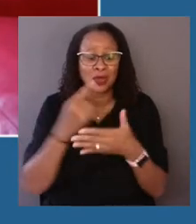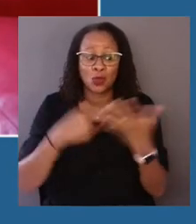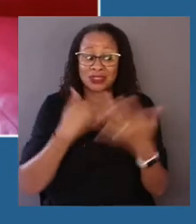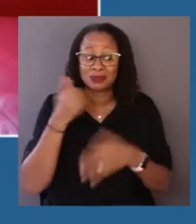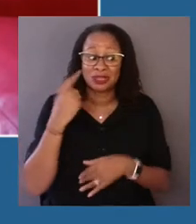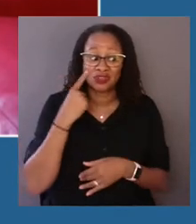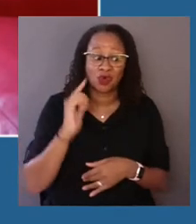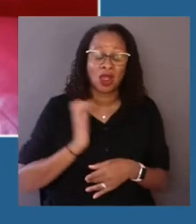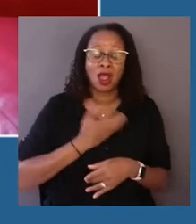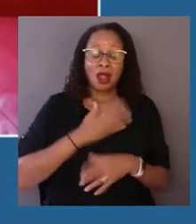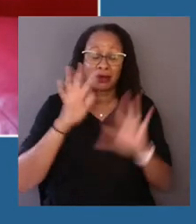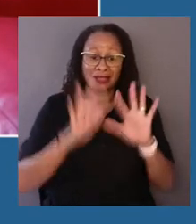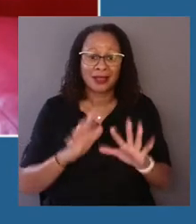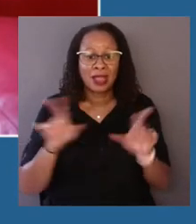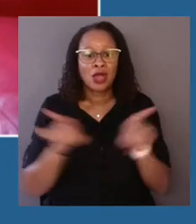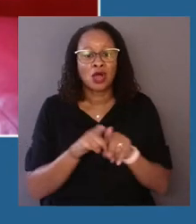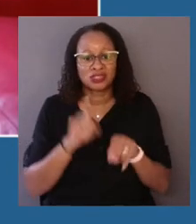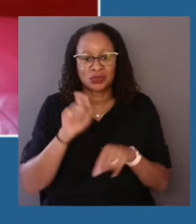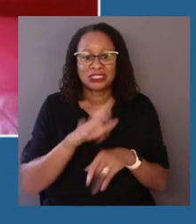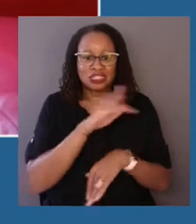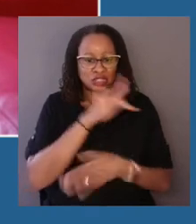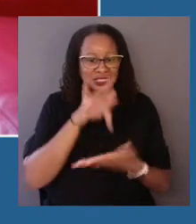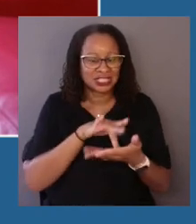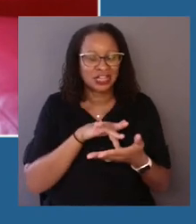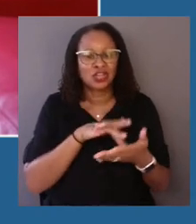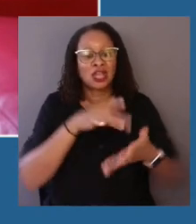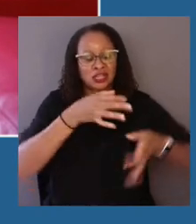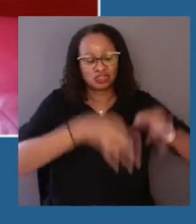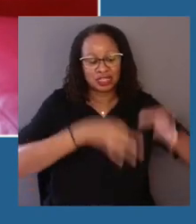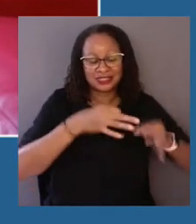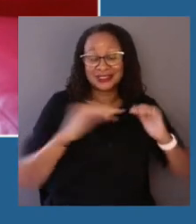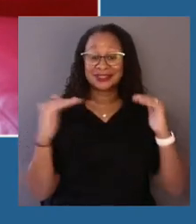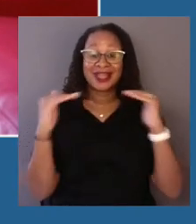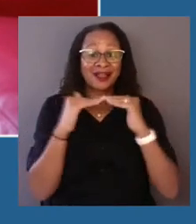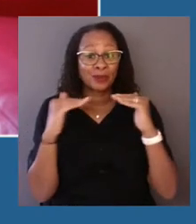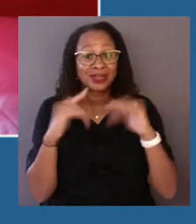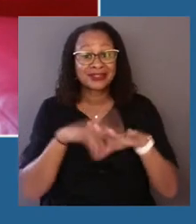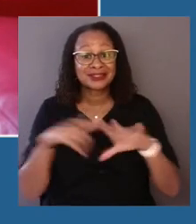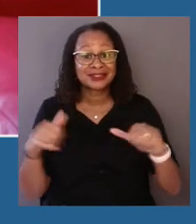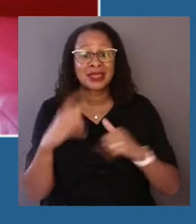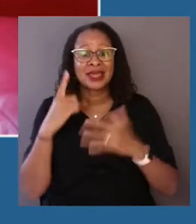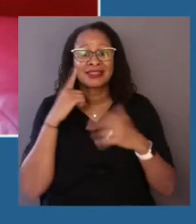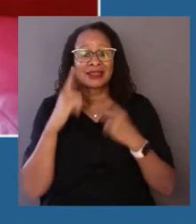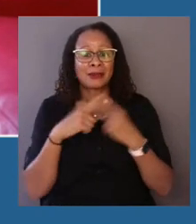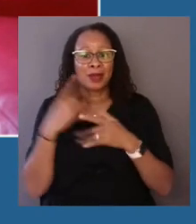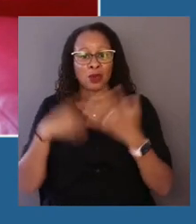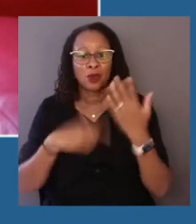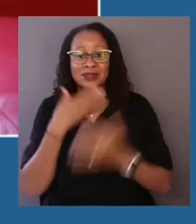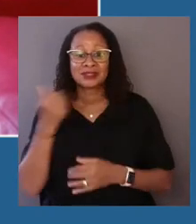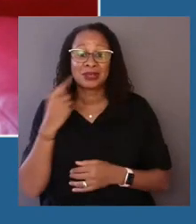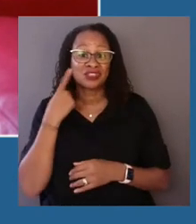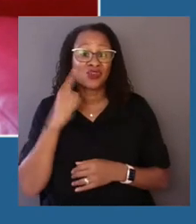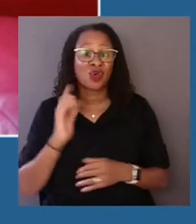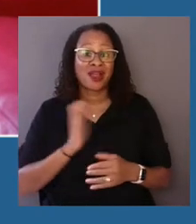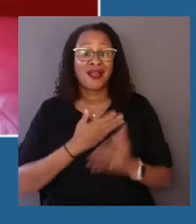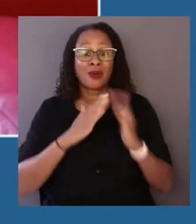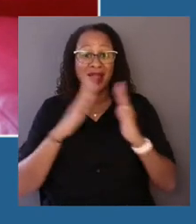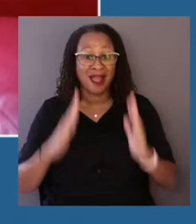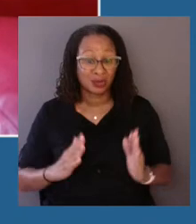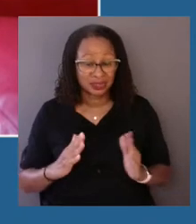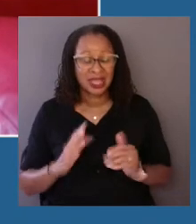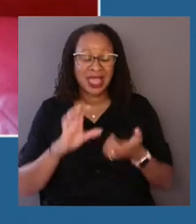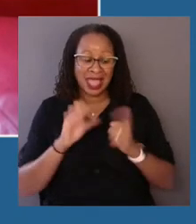also have to center justice and equity and think about what is best for our households and how do all